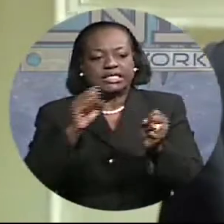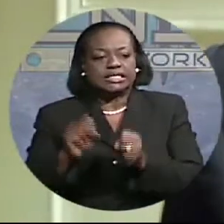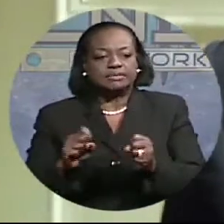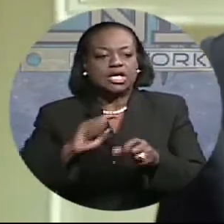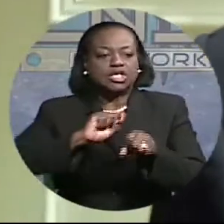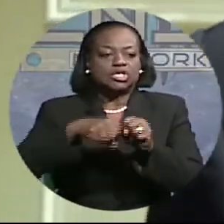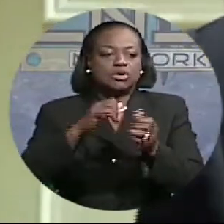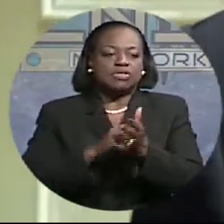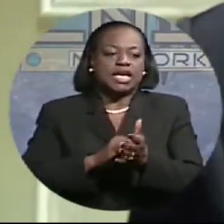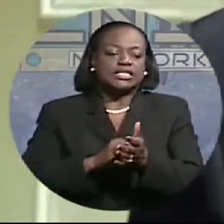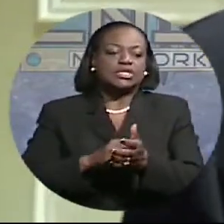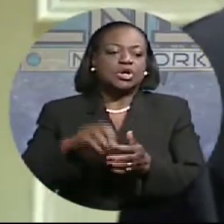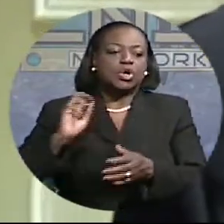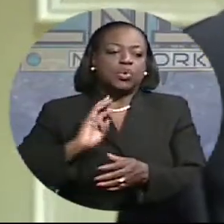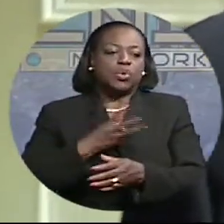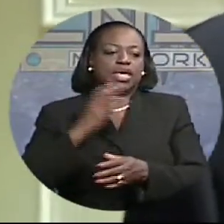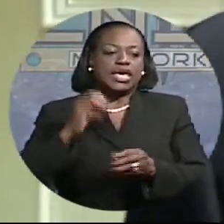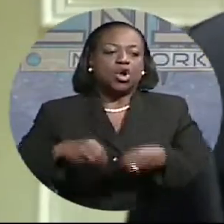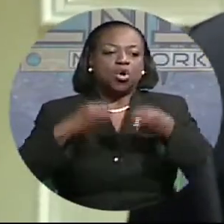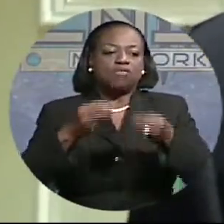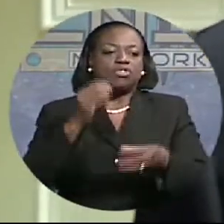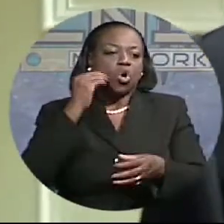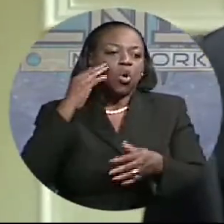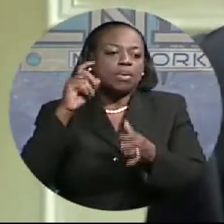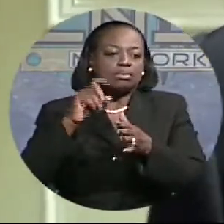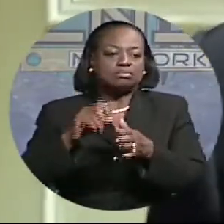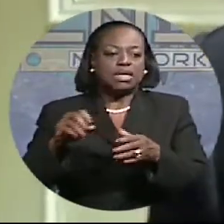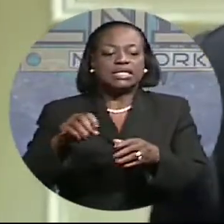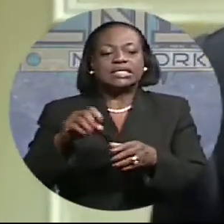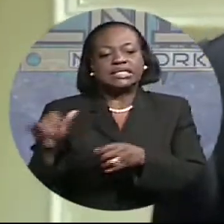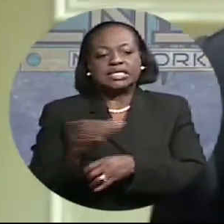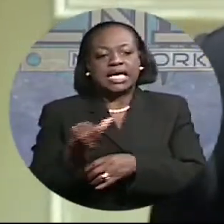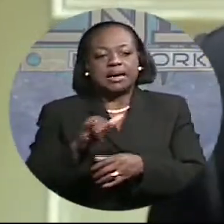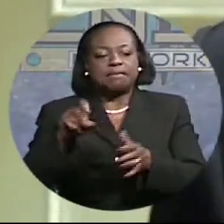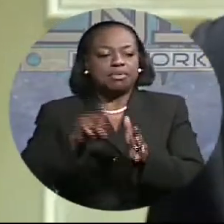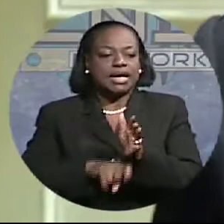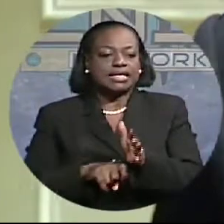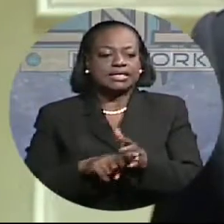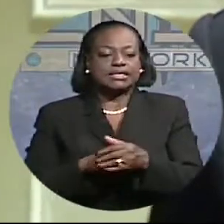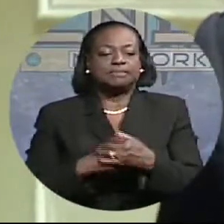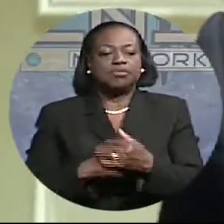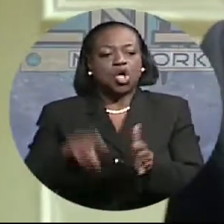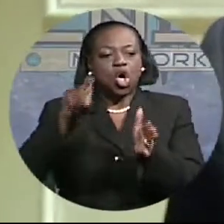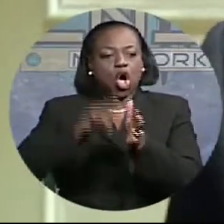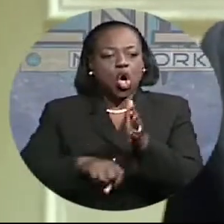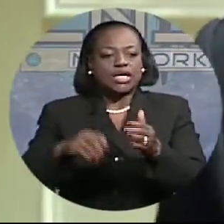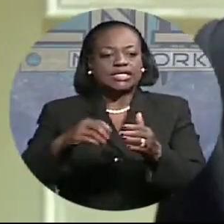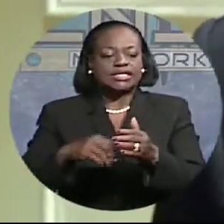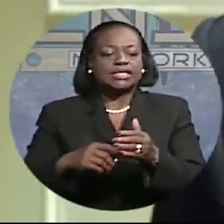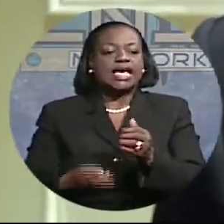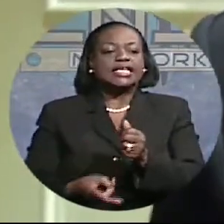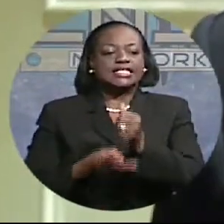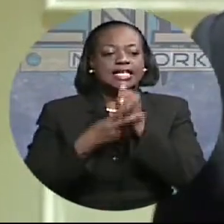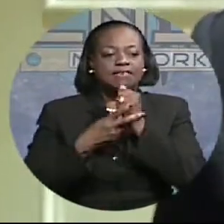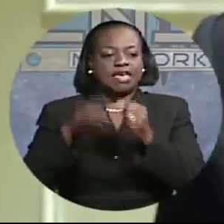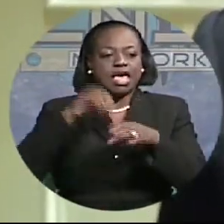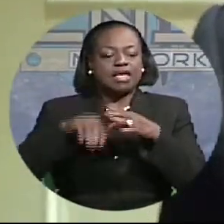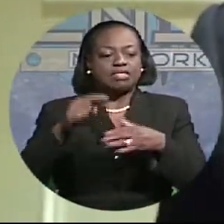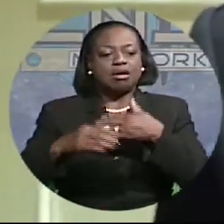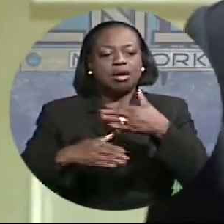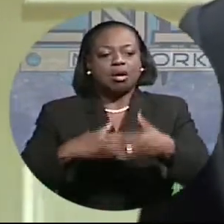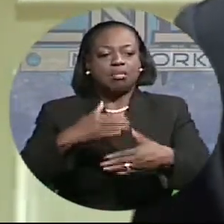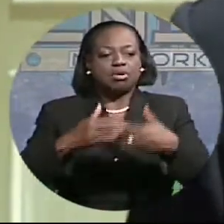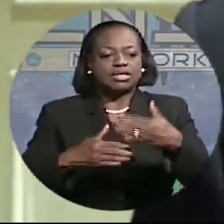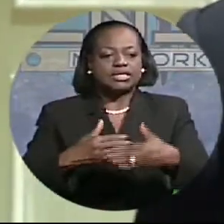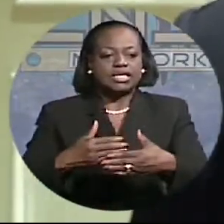offered in the past, but look for cost savings elsewhere in the construction process. And so that's what we're fine-tuning right now to ensure